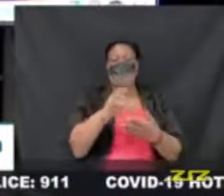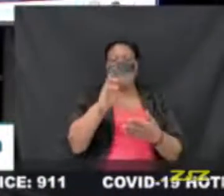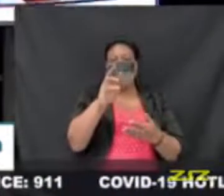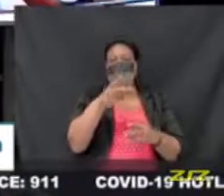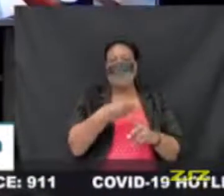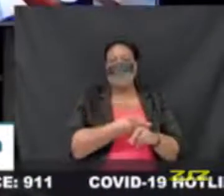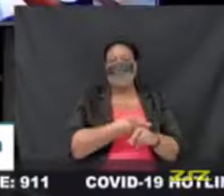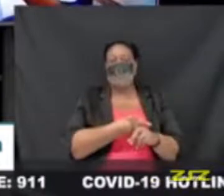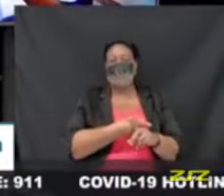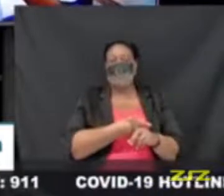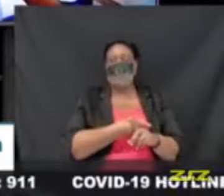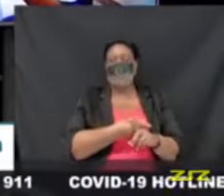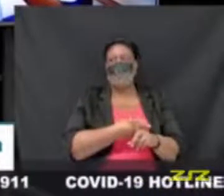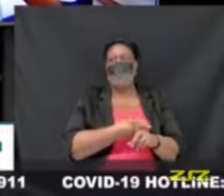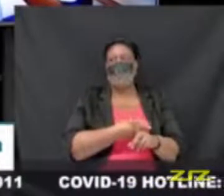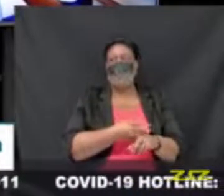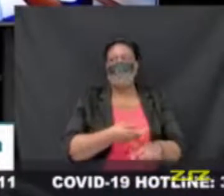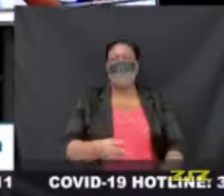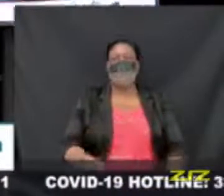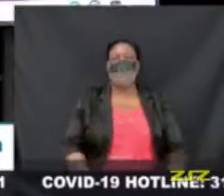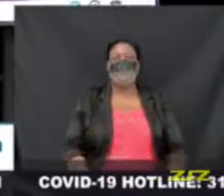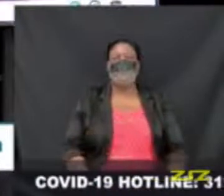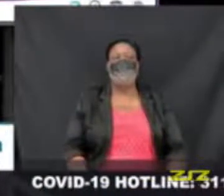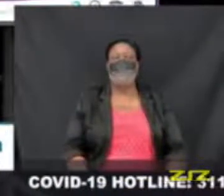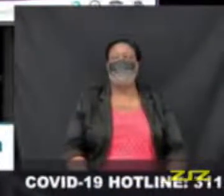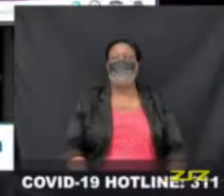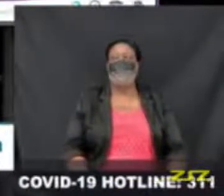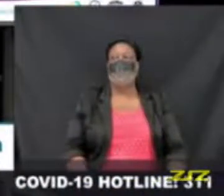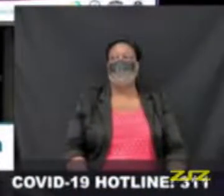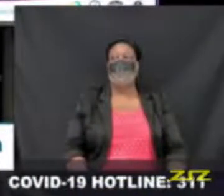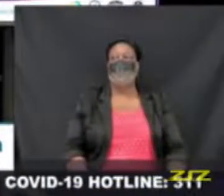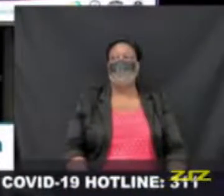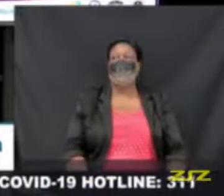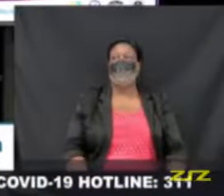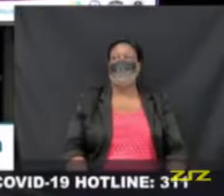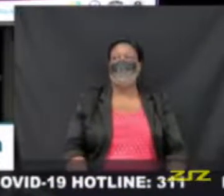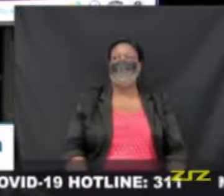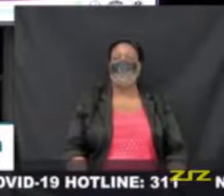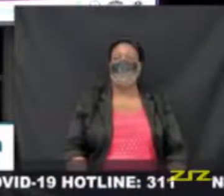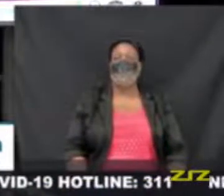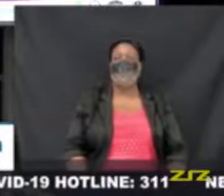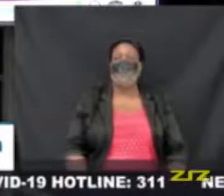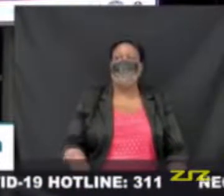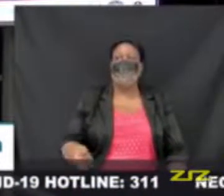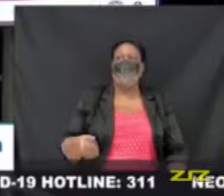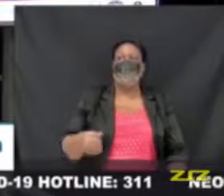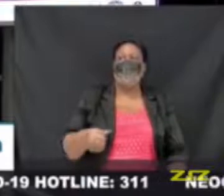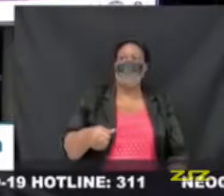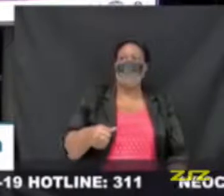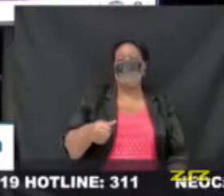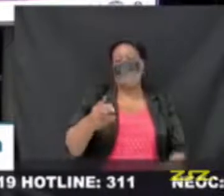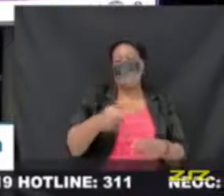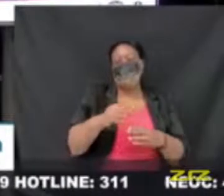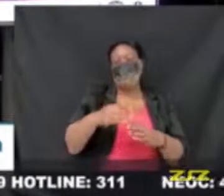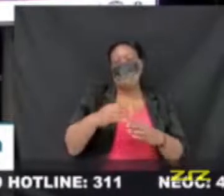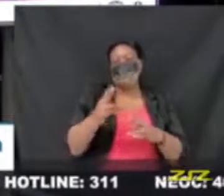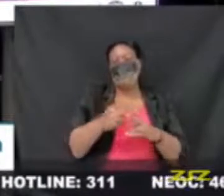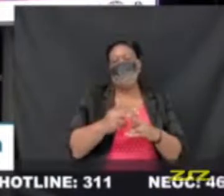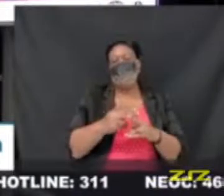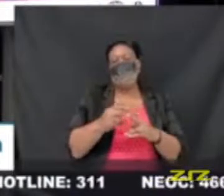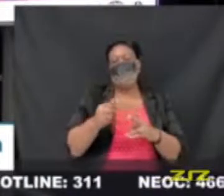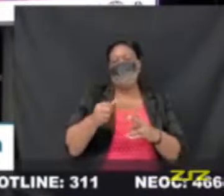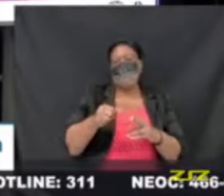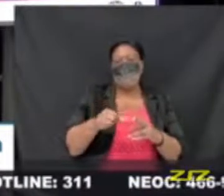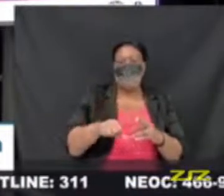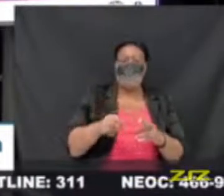months your immunity may start to wane, and that is why they're recommending the booster